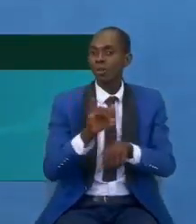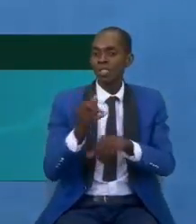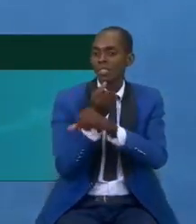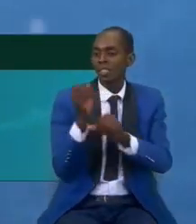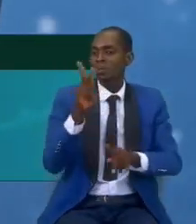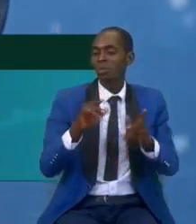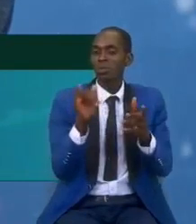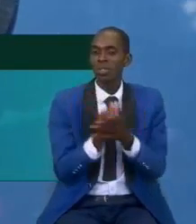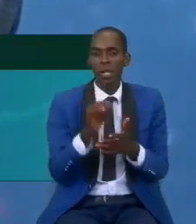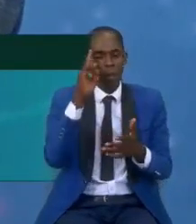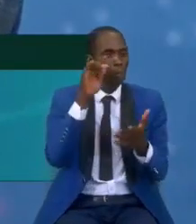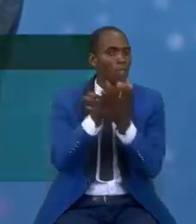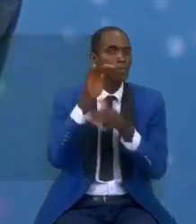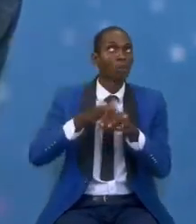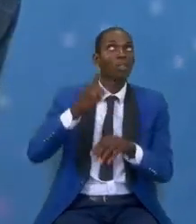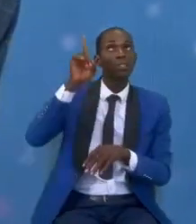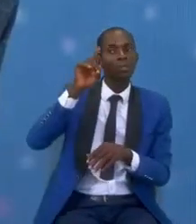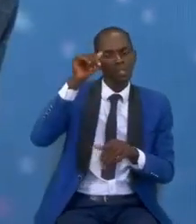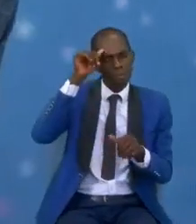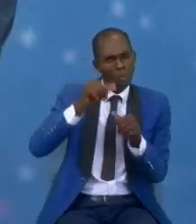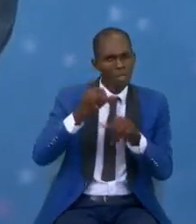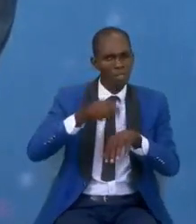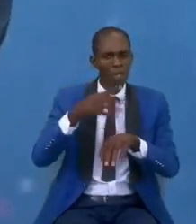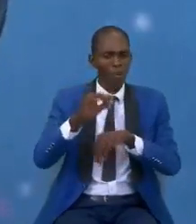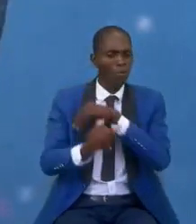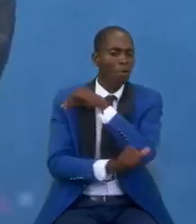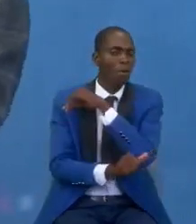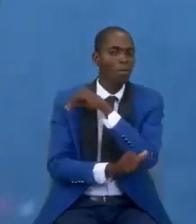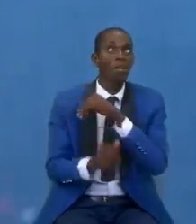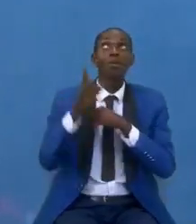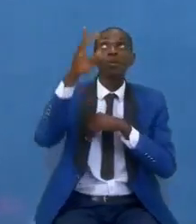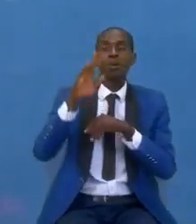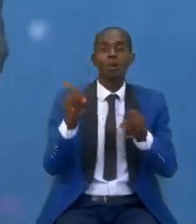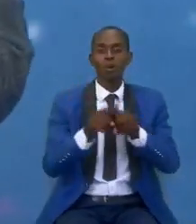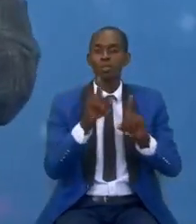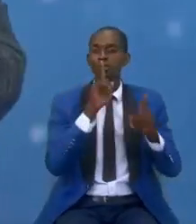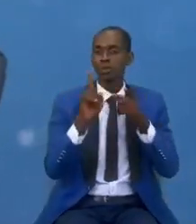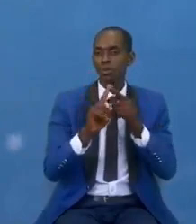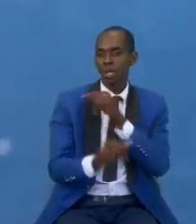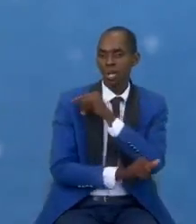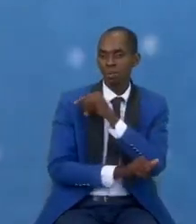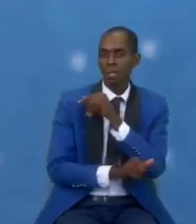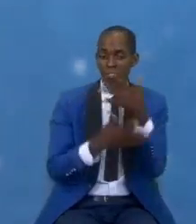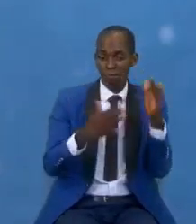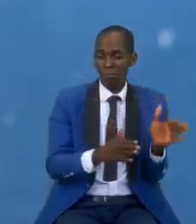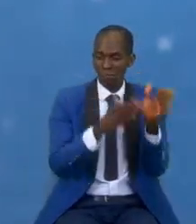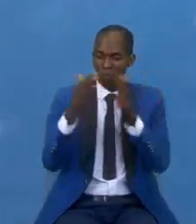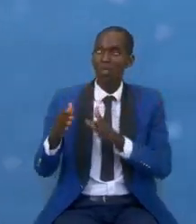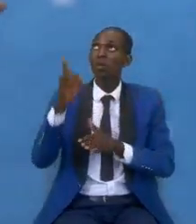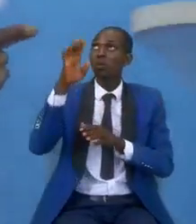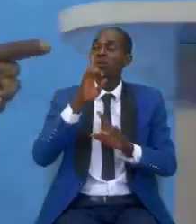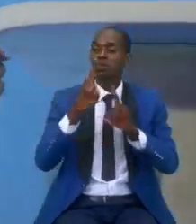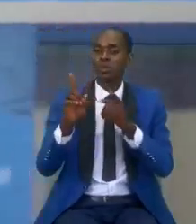Abraham. And then Isaac, the son, was in a figure raised from the dead. He walked in the time of Joseph.